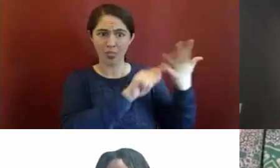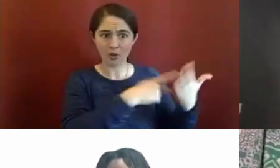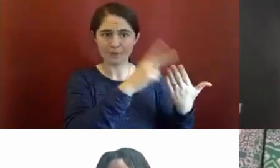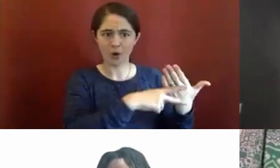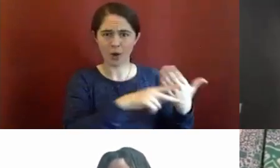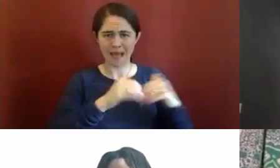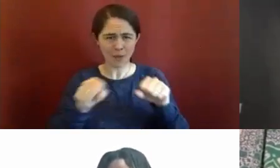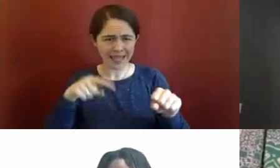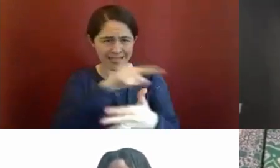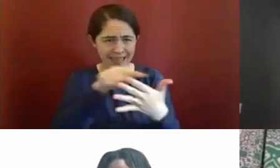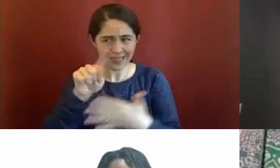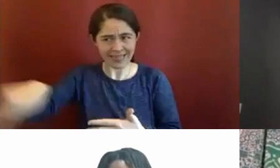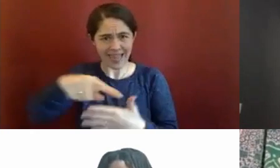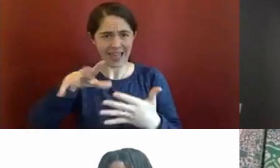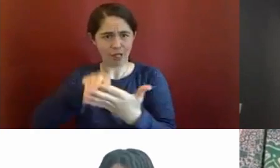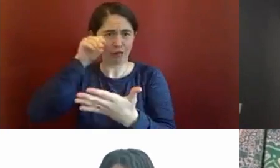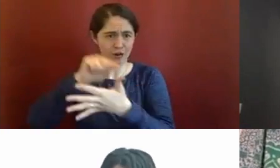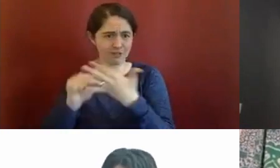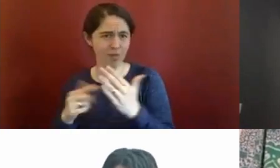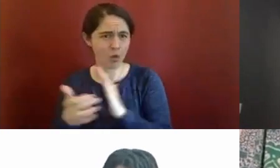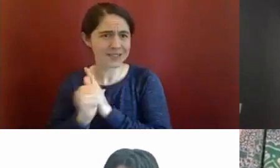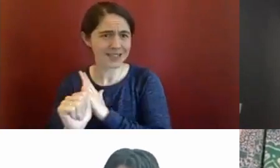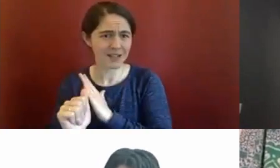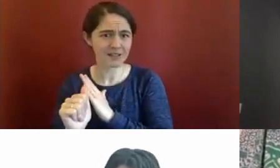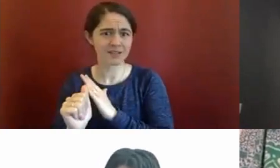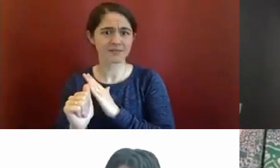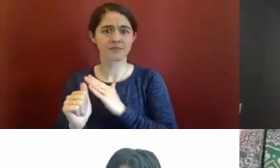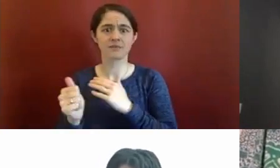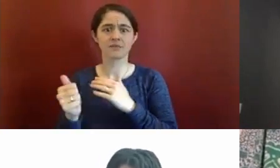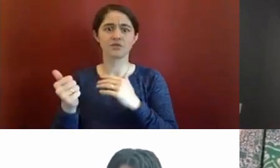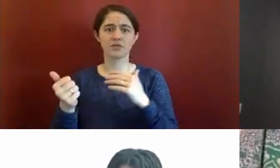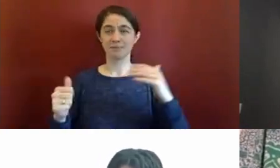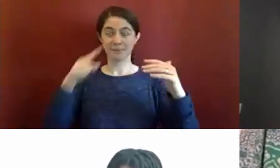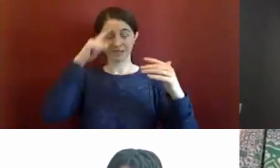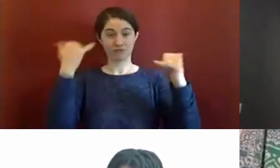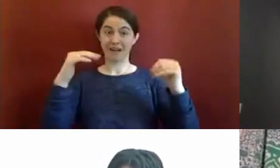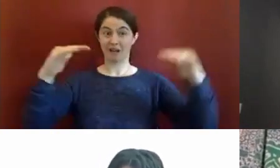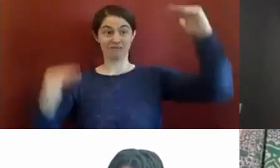or financial literacy, something like that, to really level the playing field.